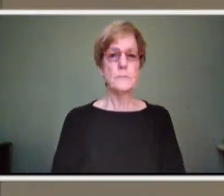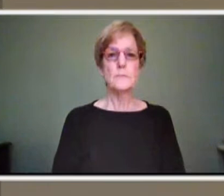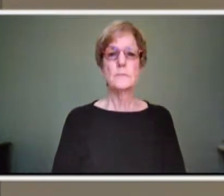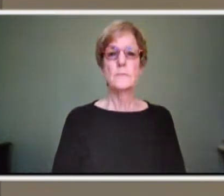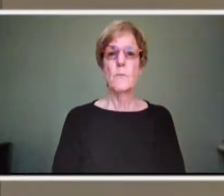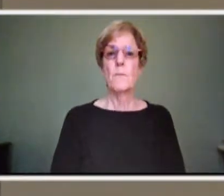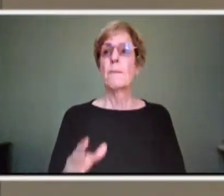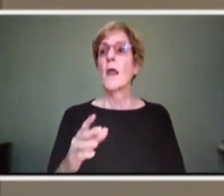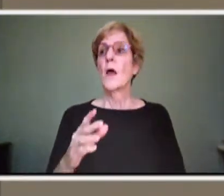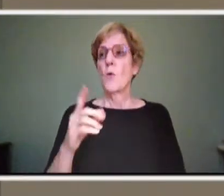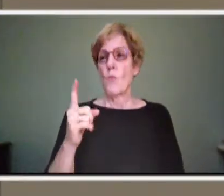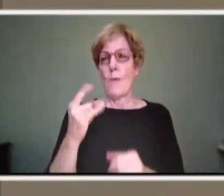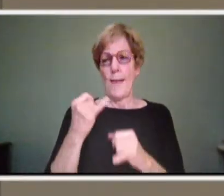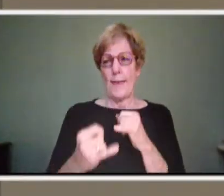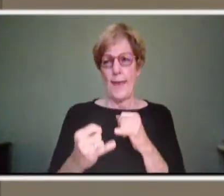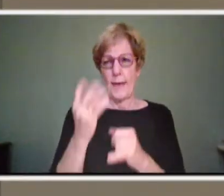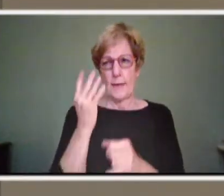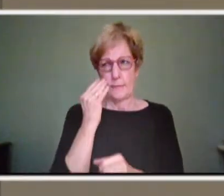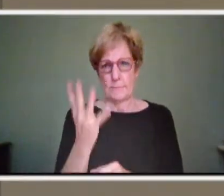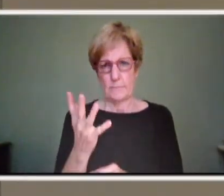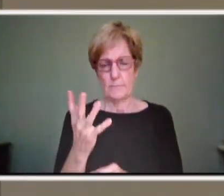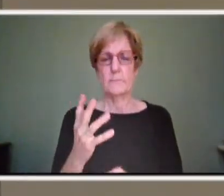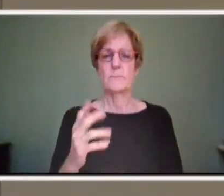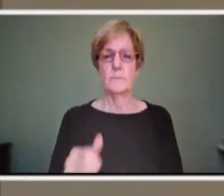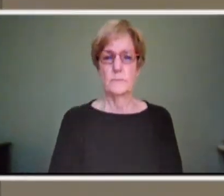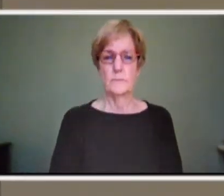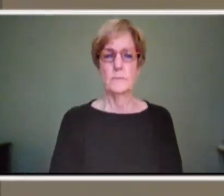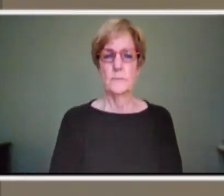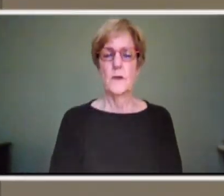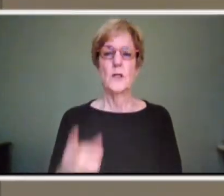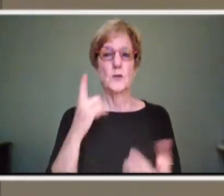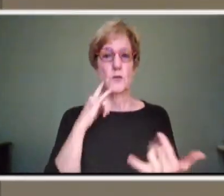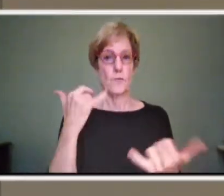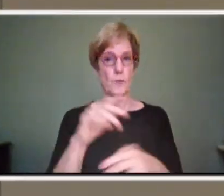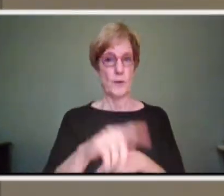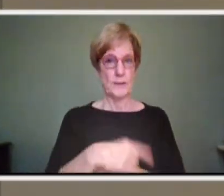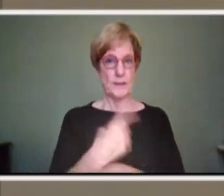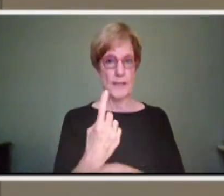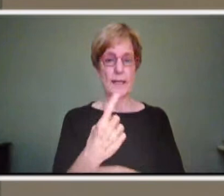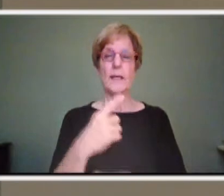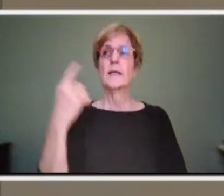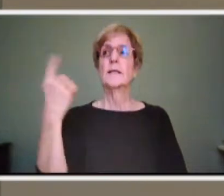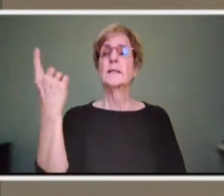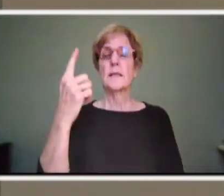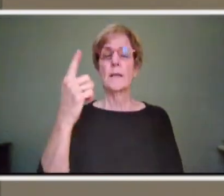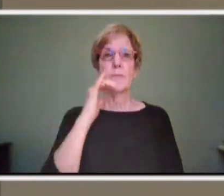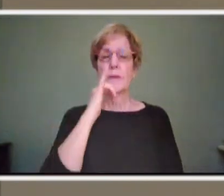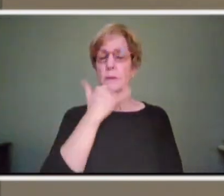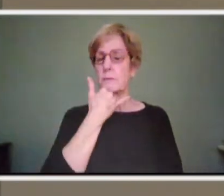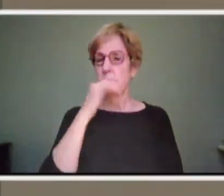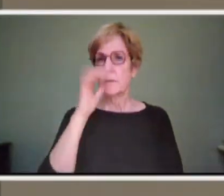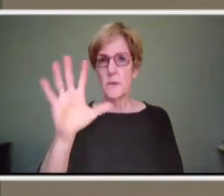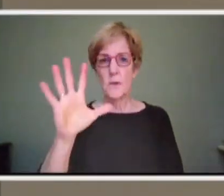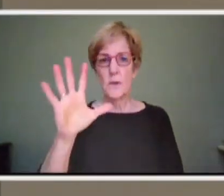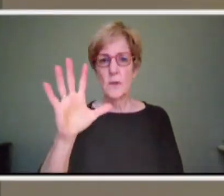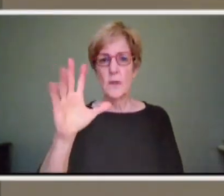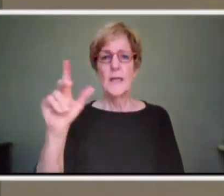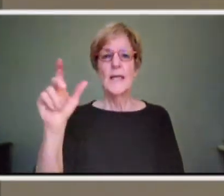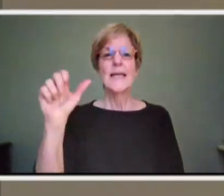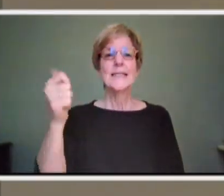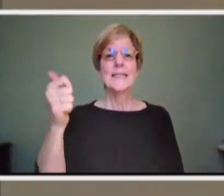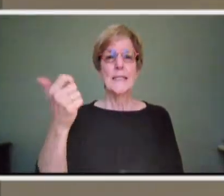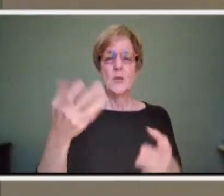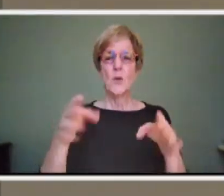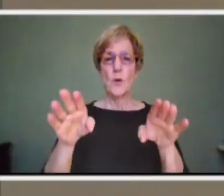Just one last note, and if this is a relevant note for today, something has gone terribly wrong. We have a 10 p.m. recess, and the